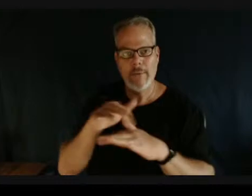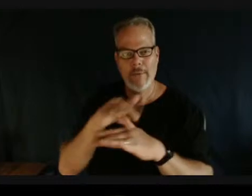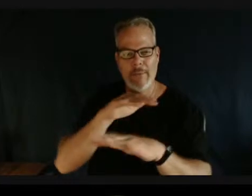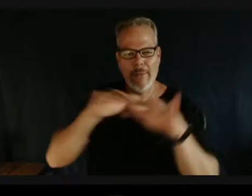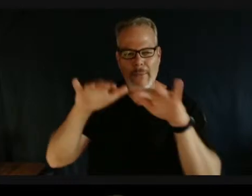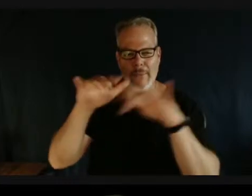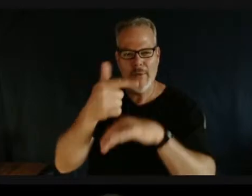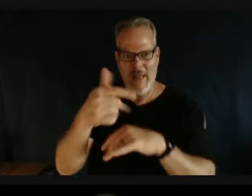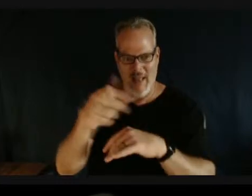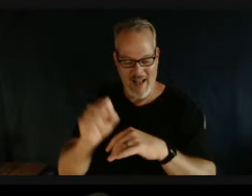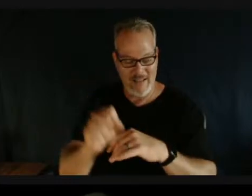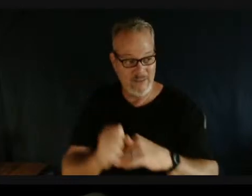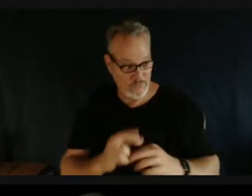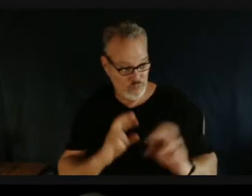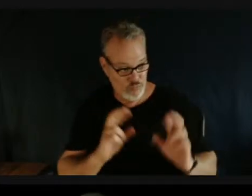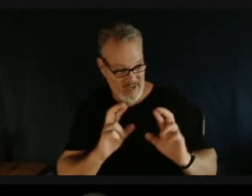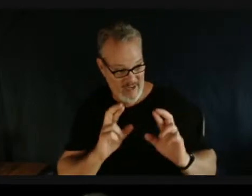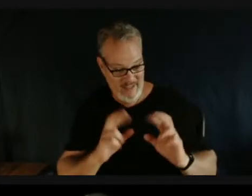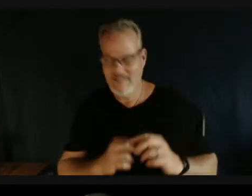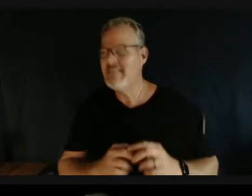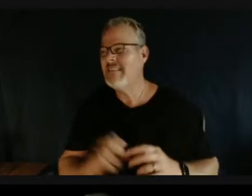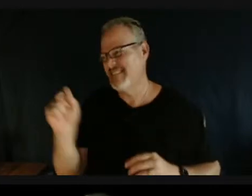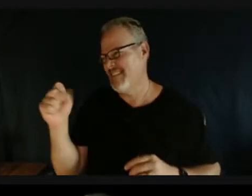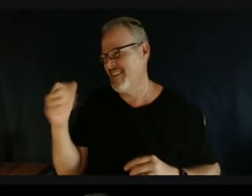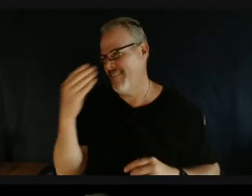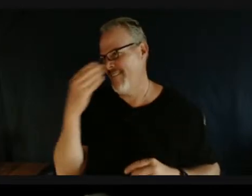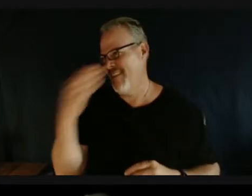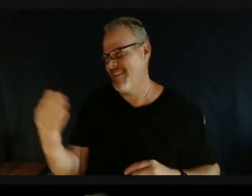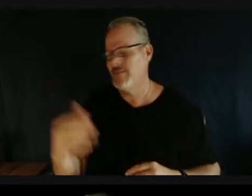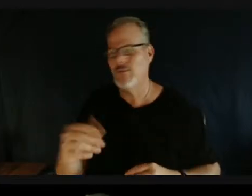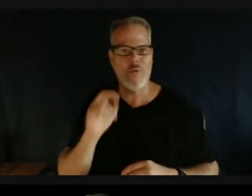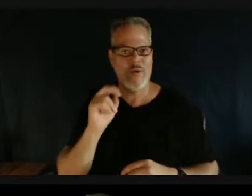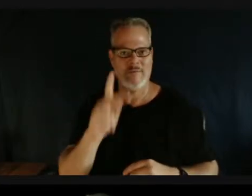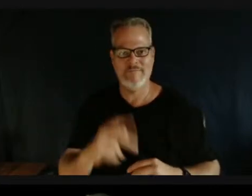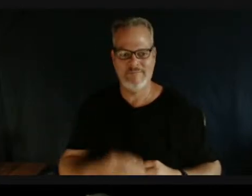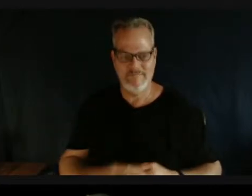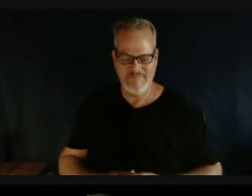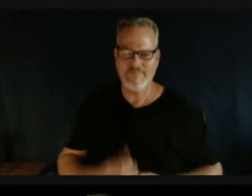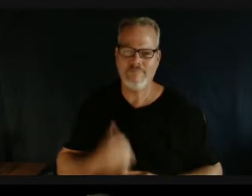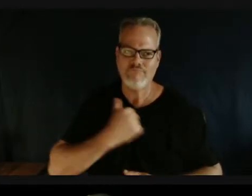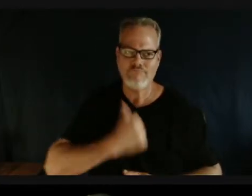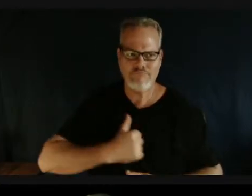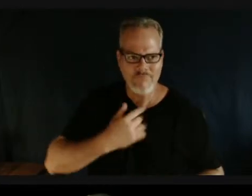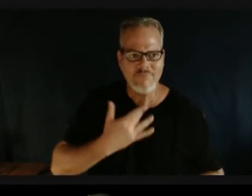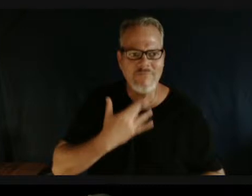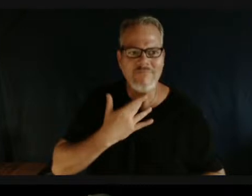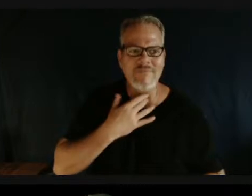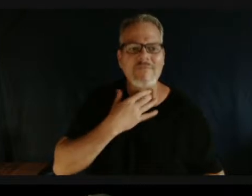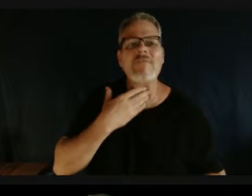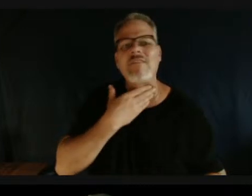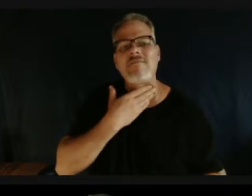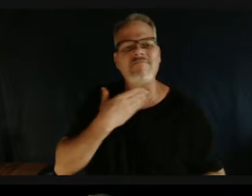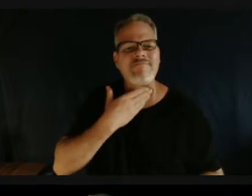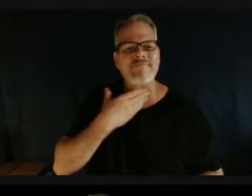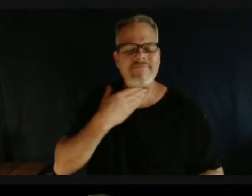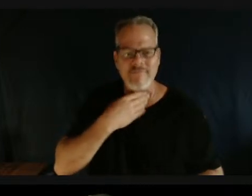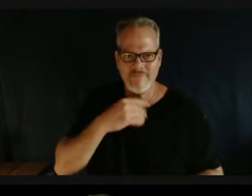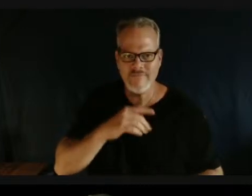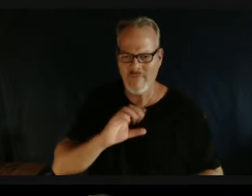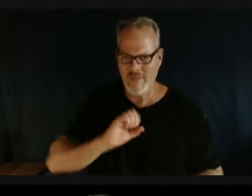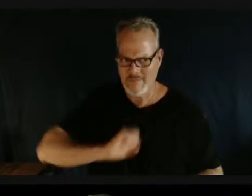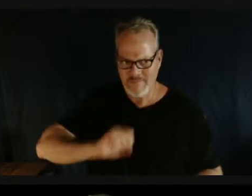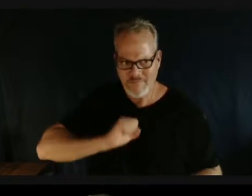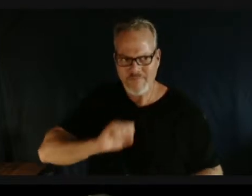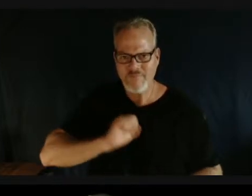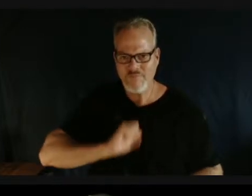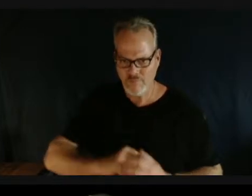All right, back to you, Phil. Yeah, thanks, Dane. Yeah, sorry, I got something caught in my throat here.